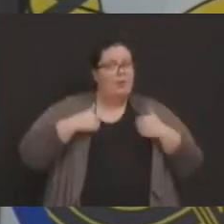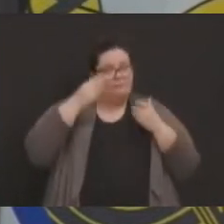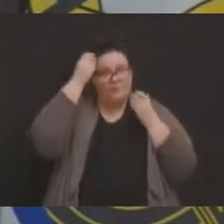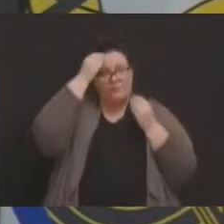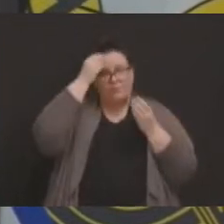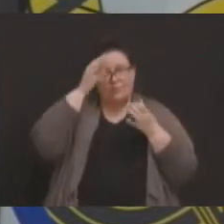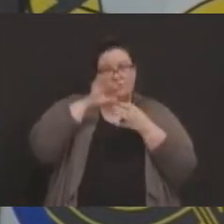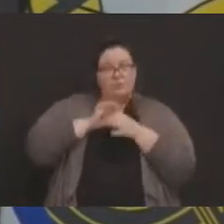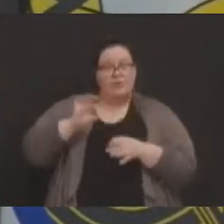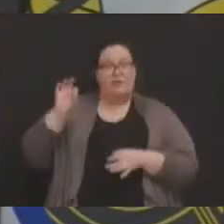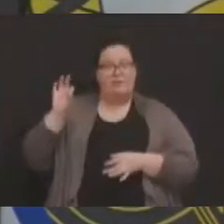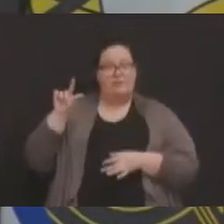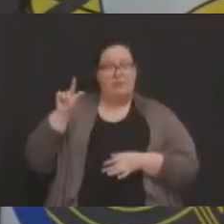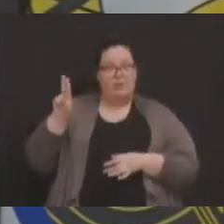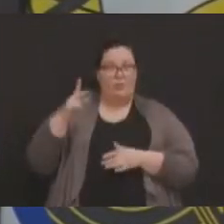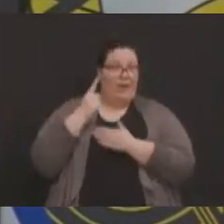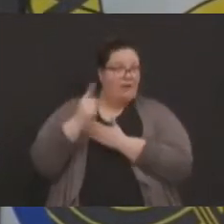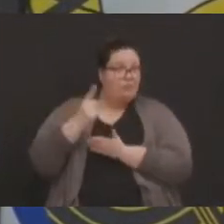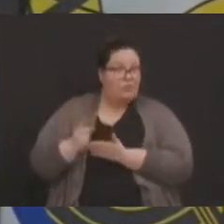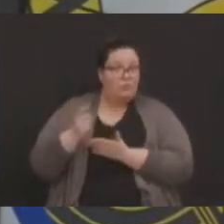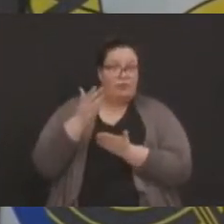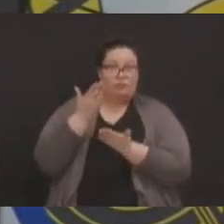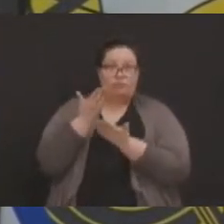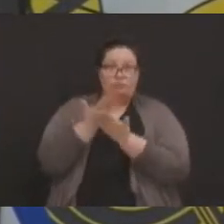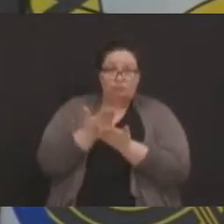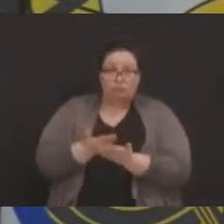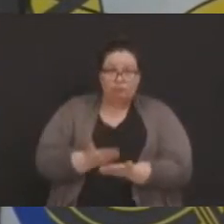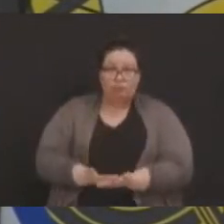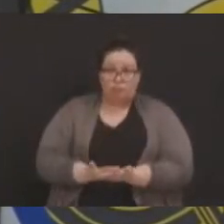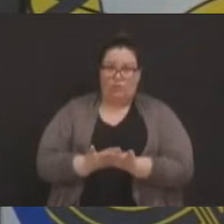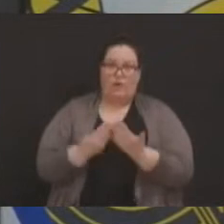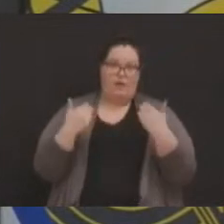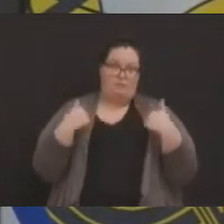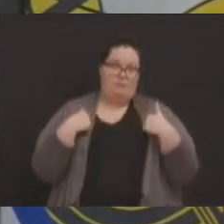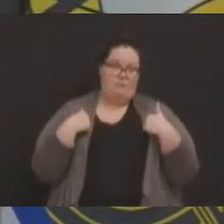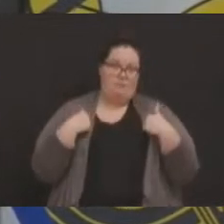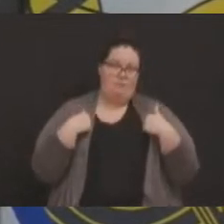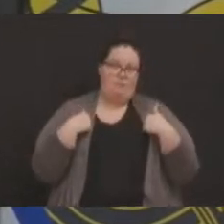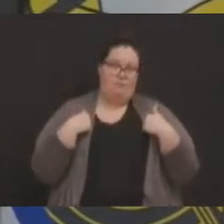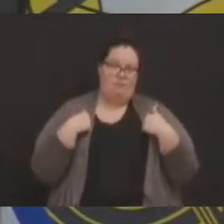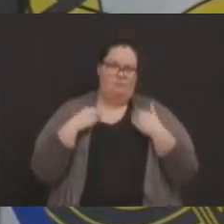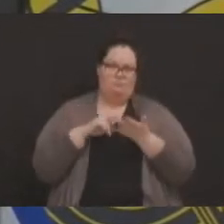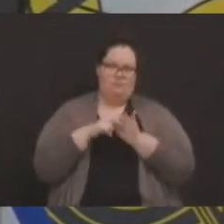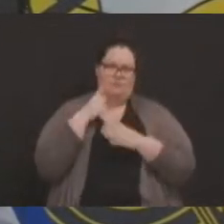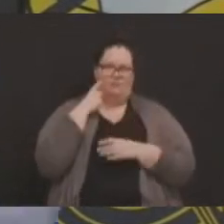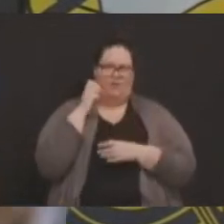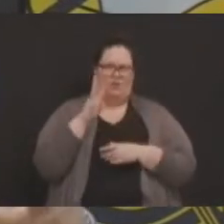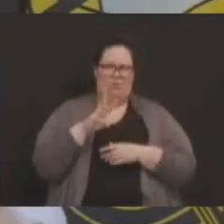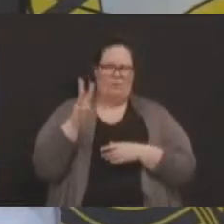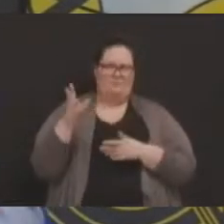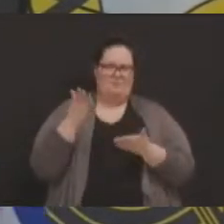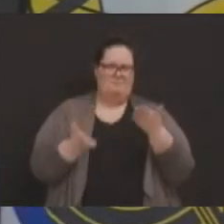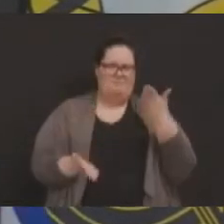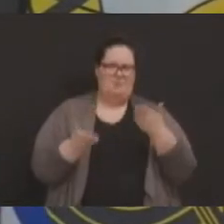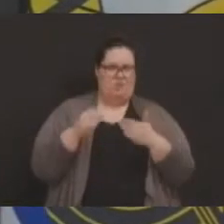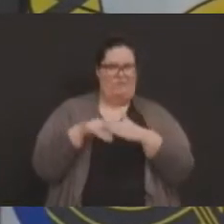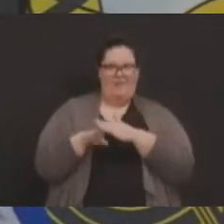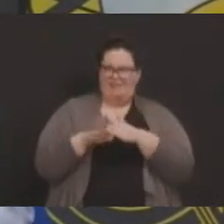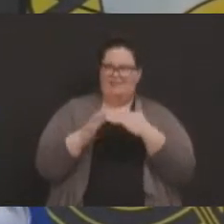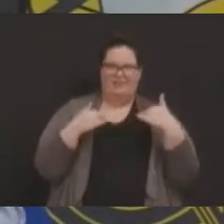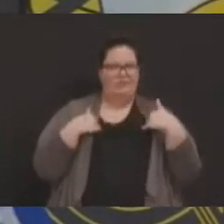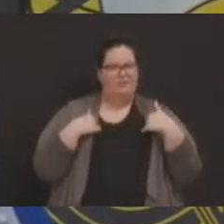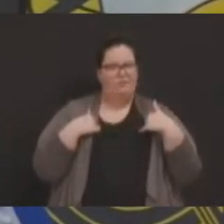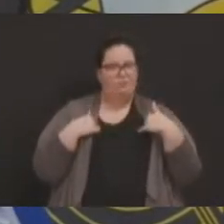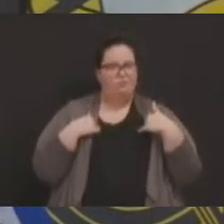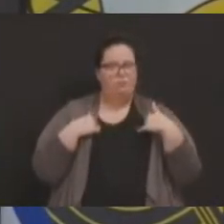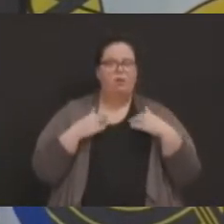have access to that. It reports on flu, and it also reports on influenza, it reports on influenza